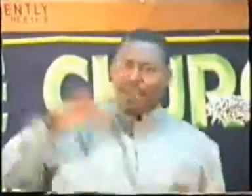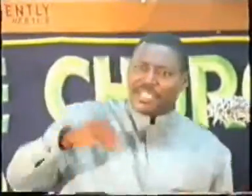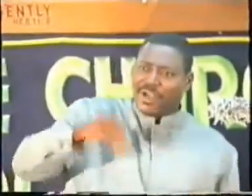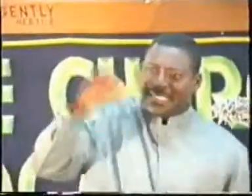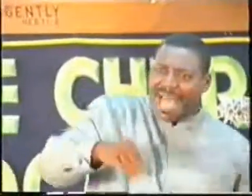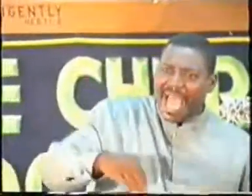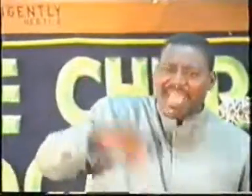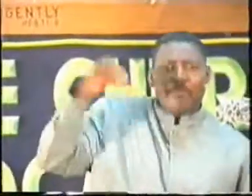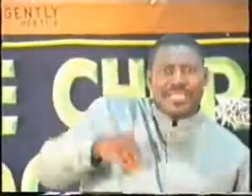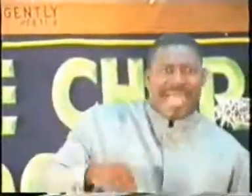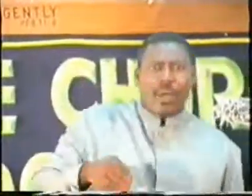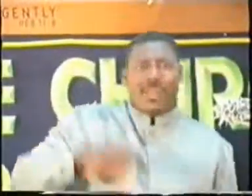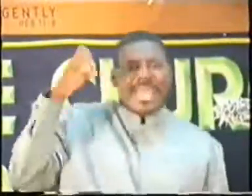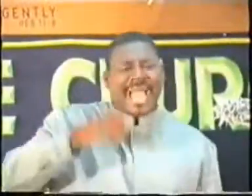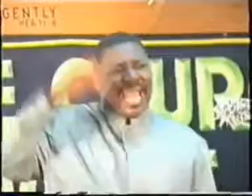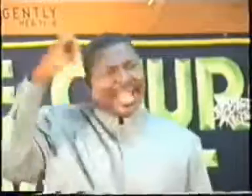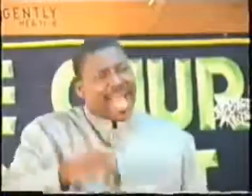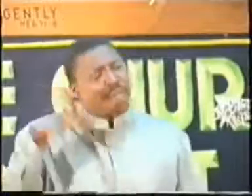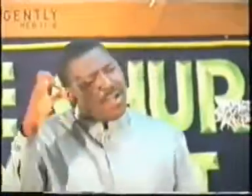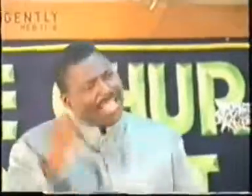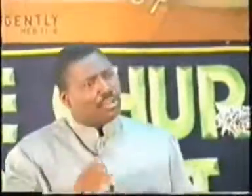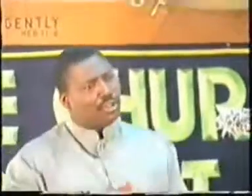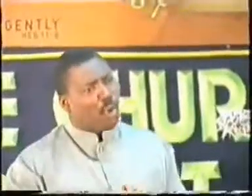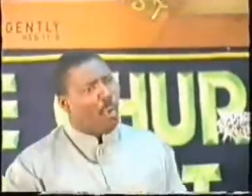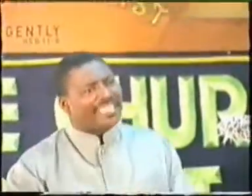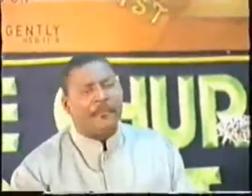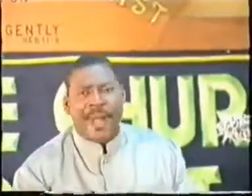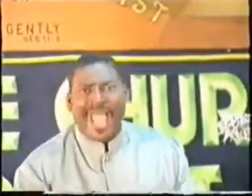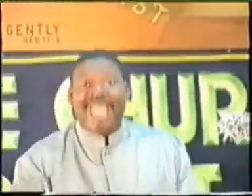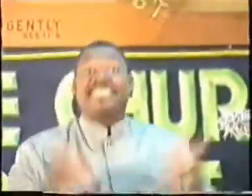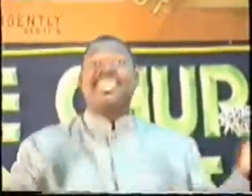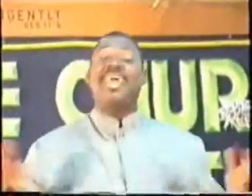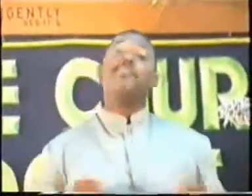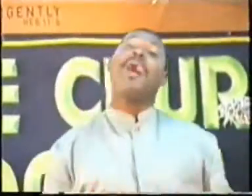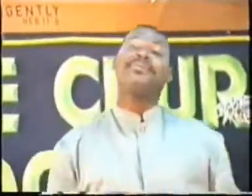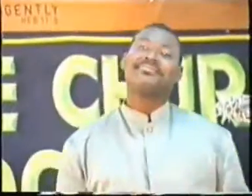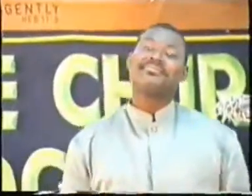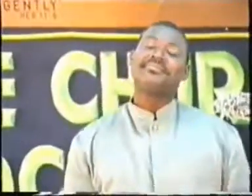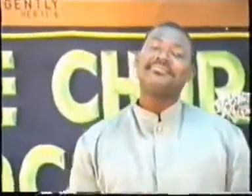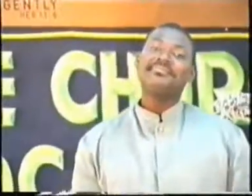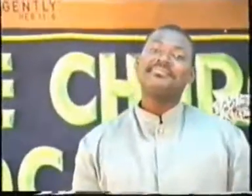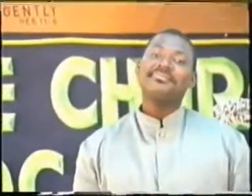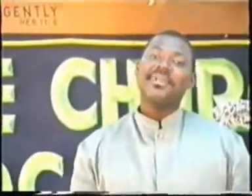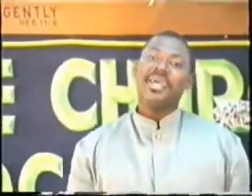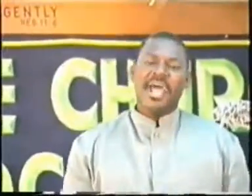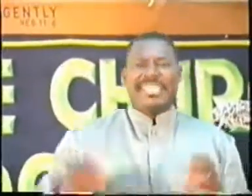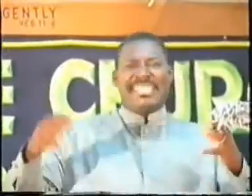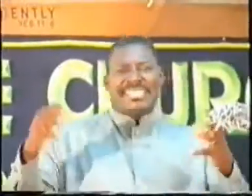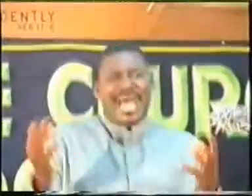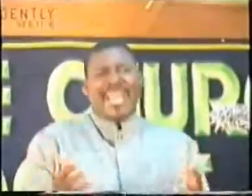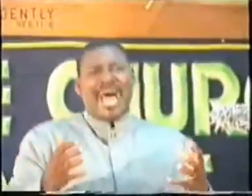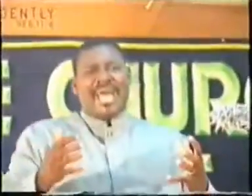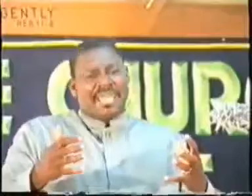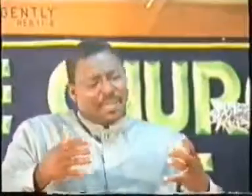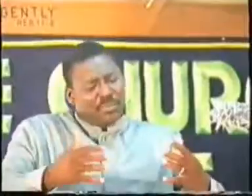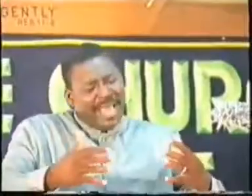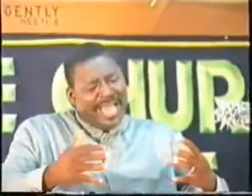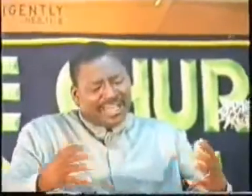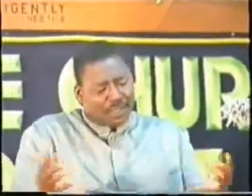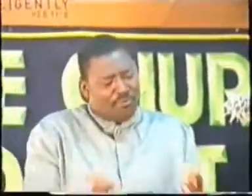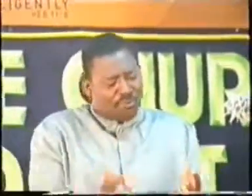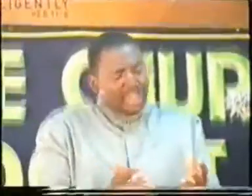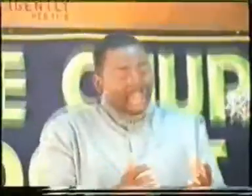Aya Pentecost da and a Peter would be kind a kind of Jesus Christ who was some pa and it's any pa. And your son, you